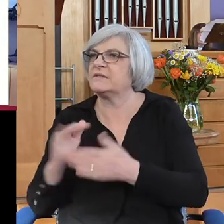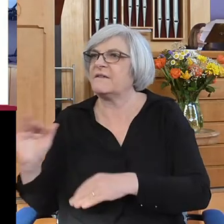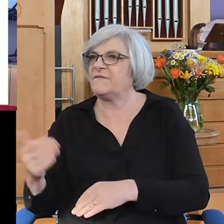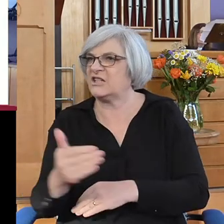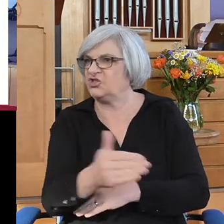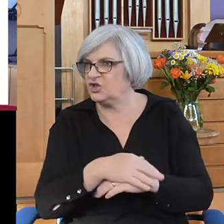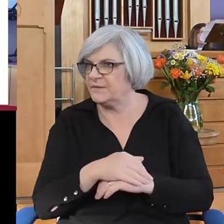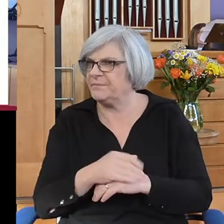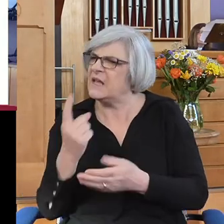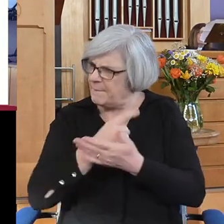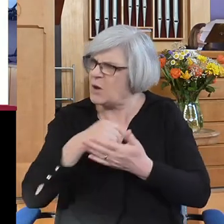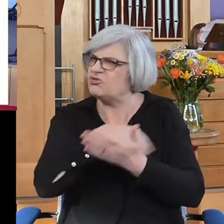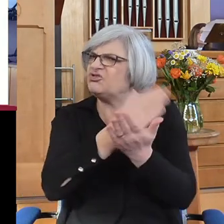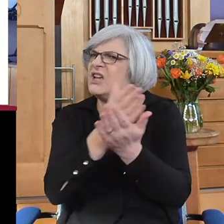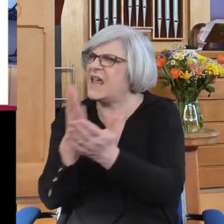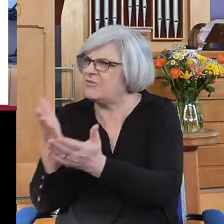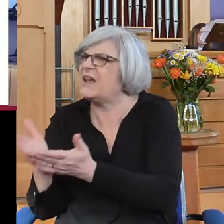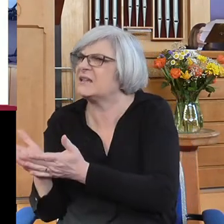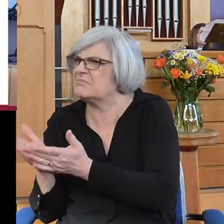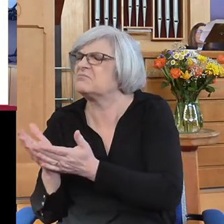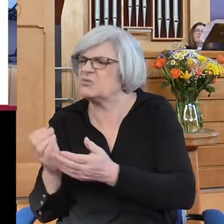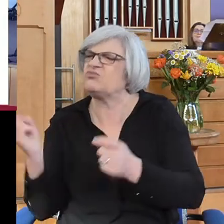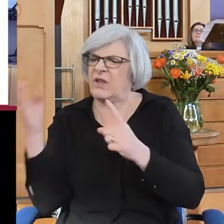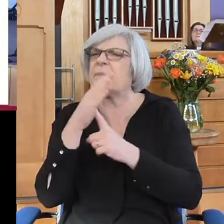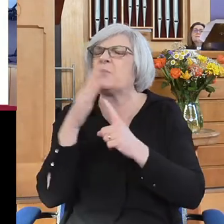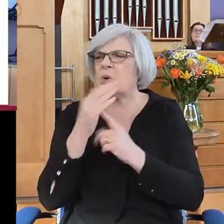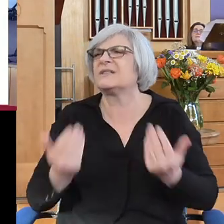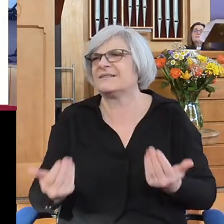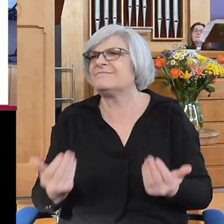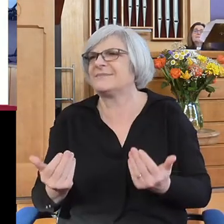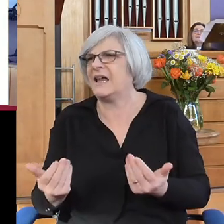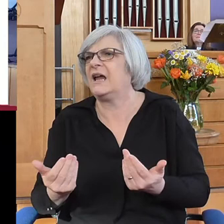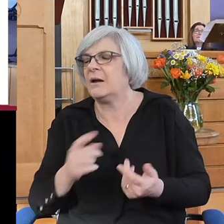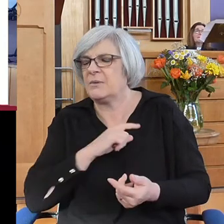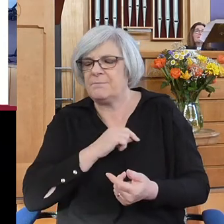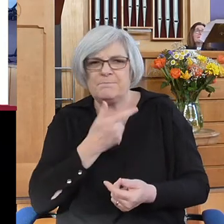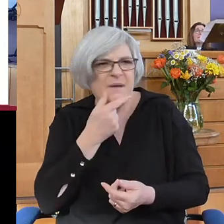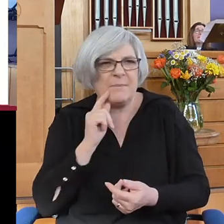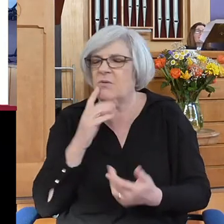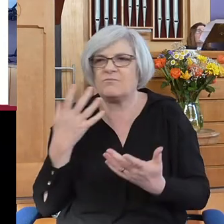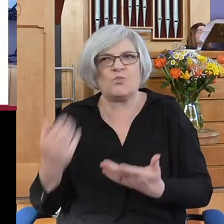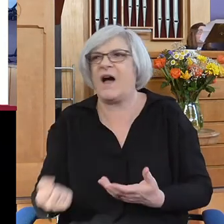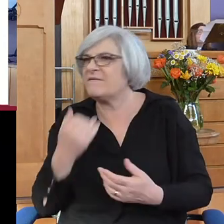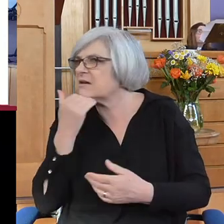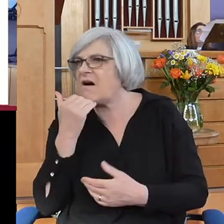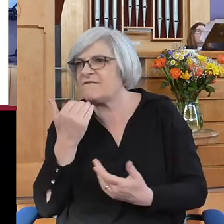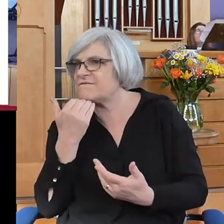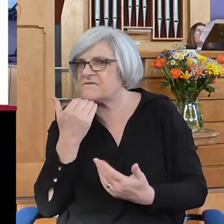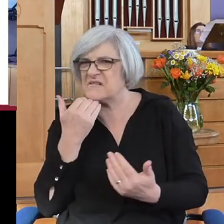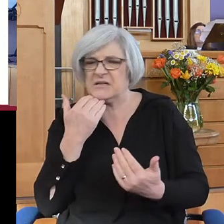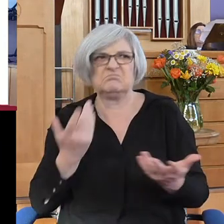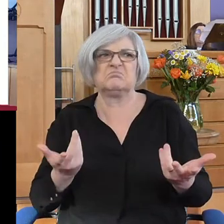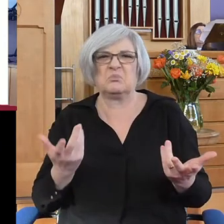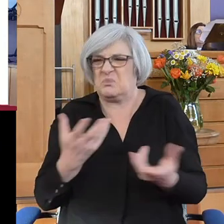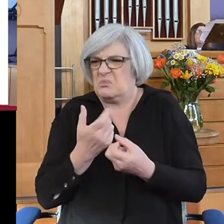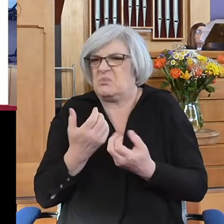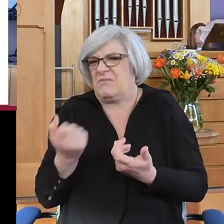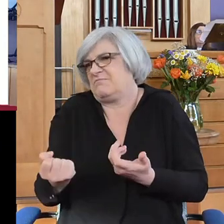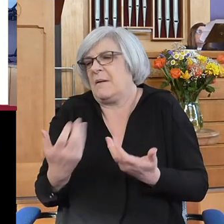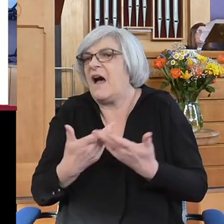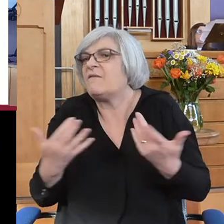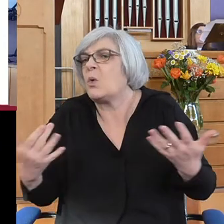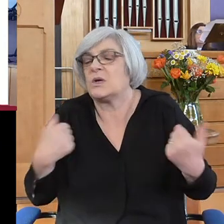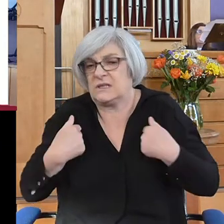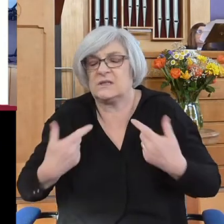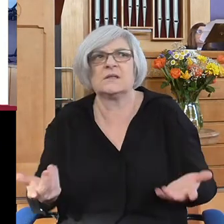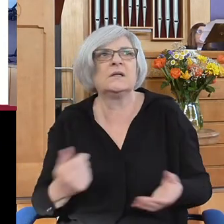about sharing, and it's very important these days when some people have so much little compared to us. Our